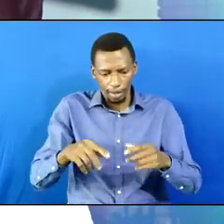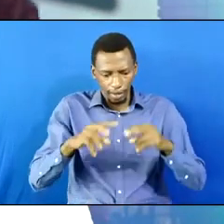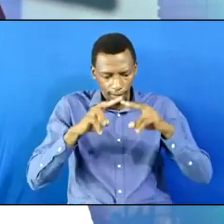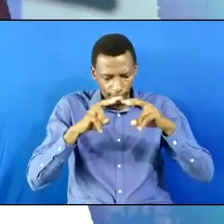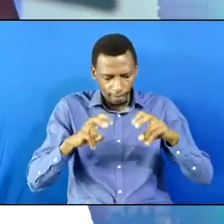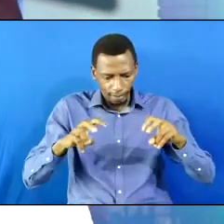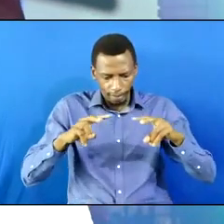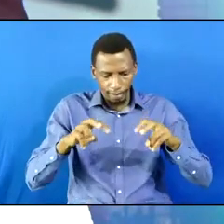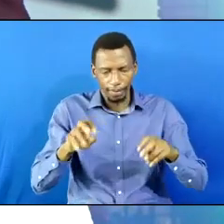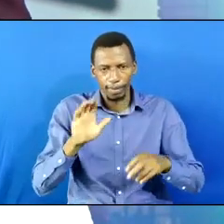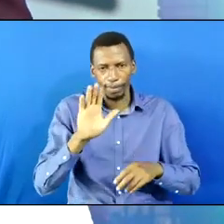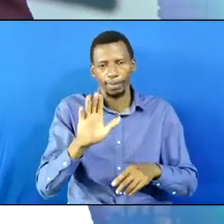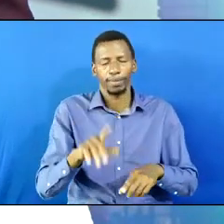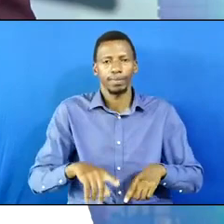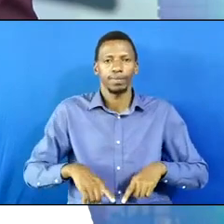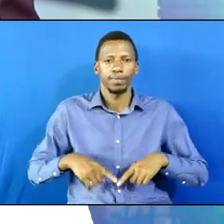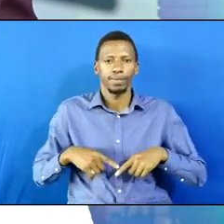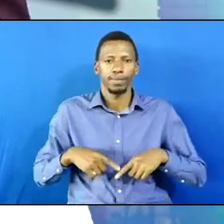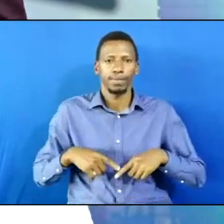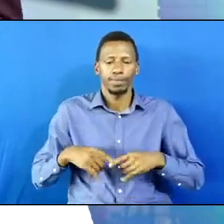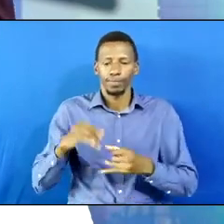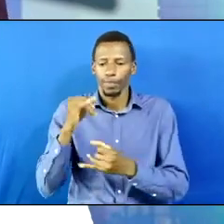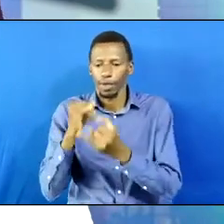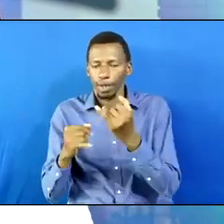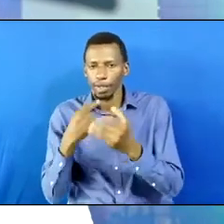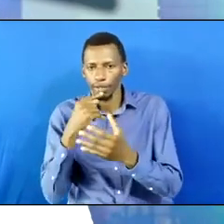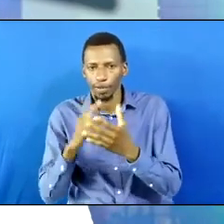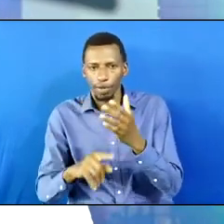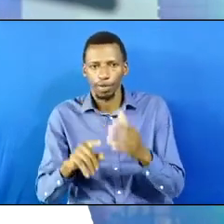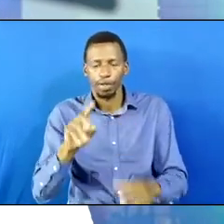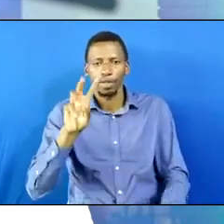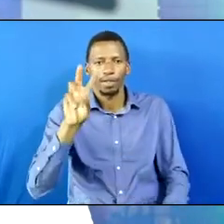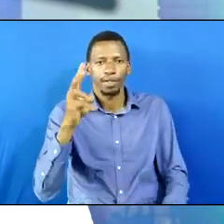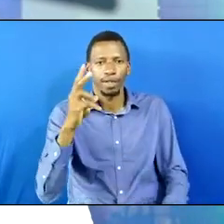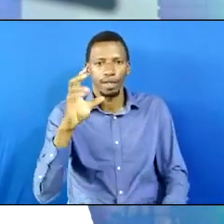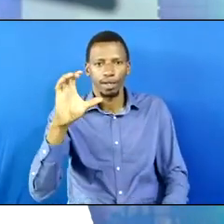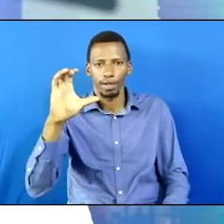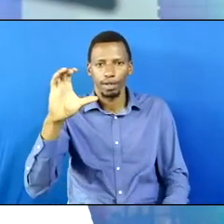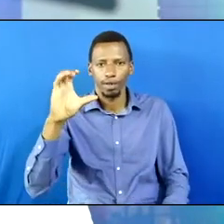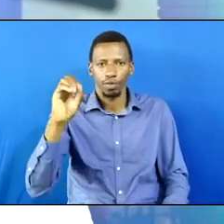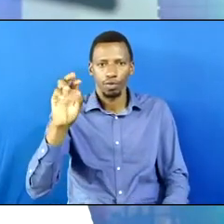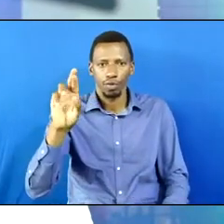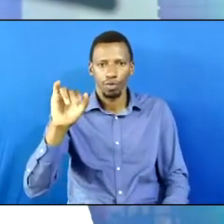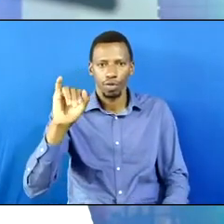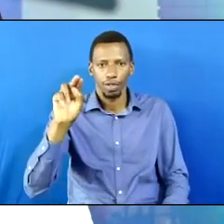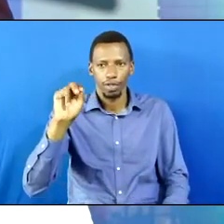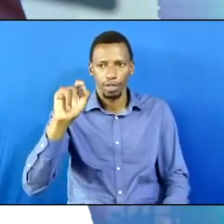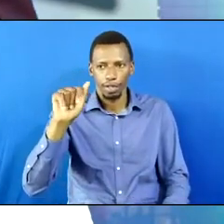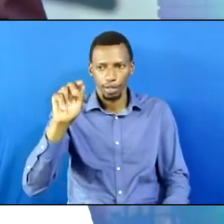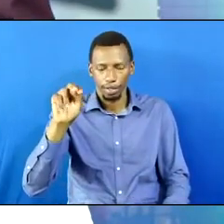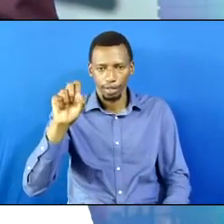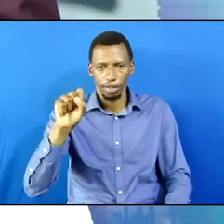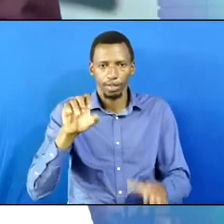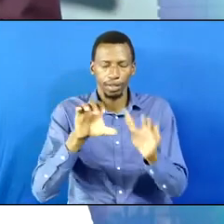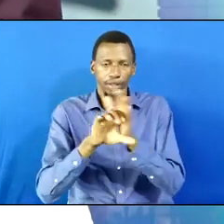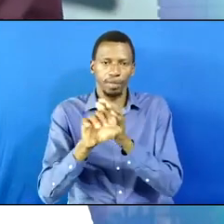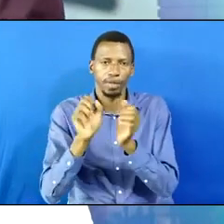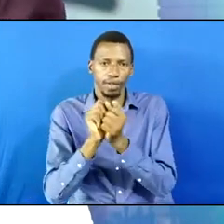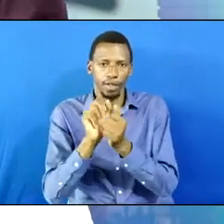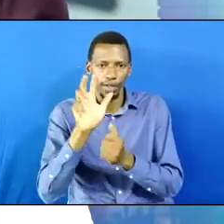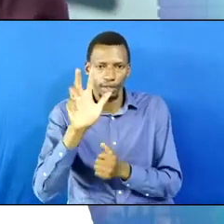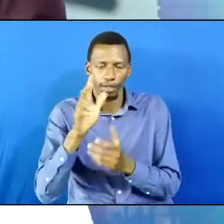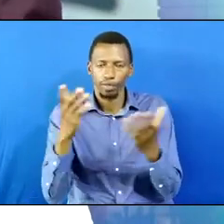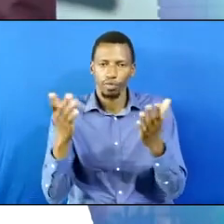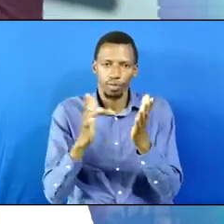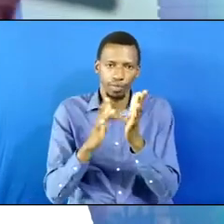examine ourselves. The last verse is in 2 Corinthians chapter 13, verse 5, where the